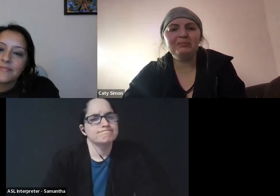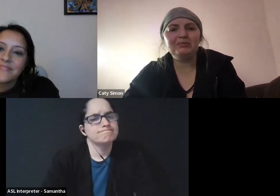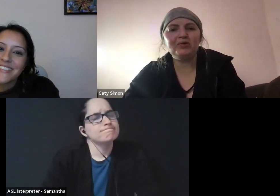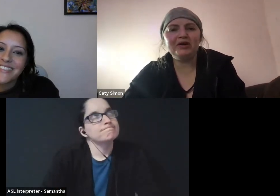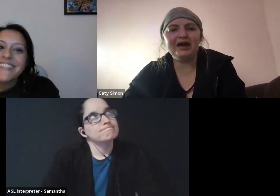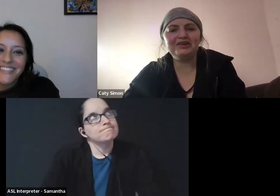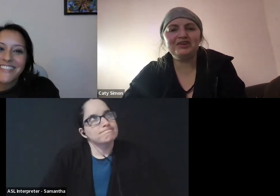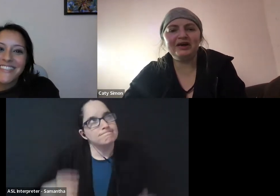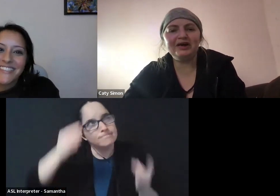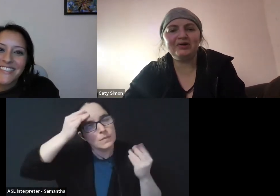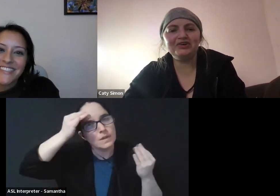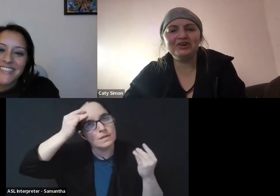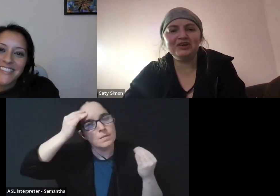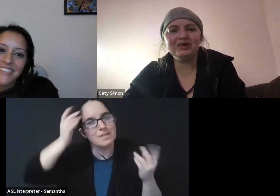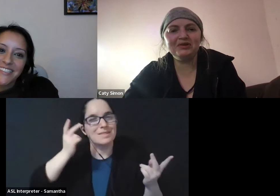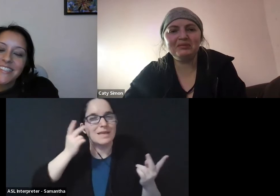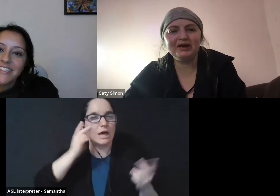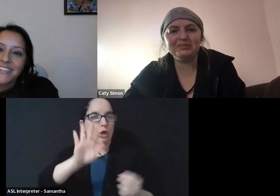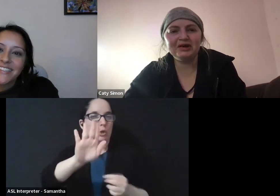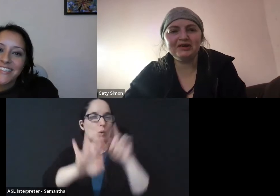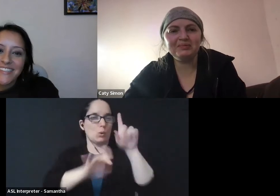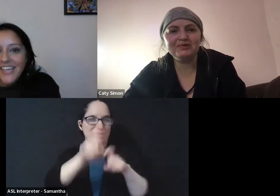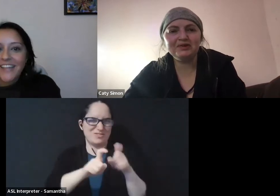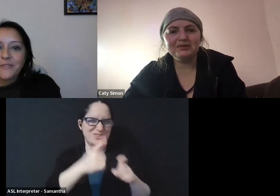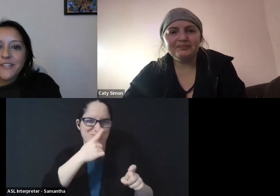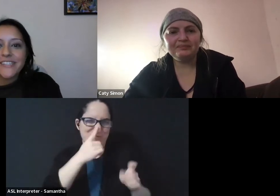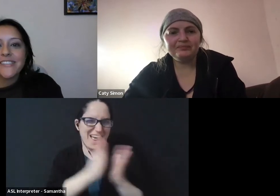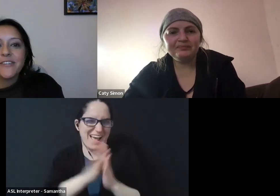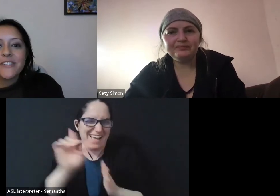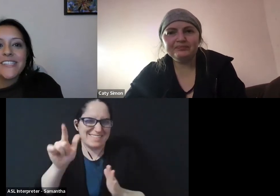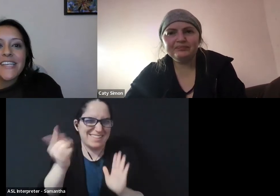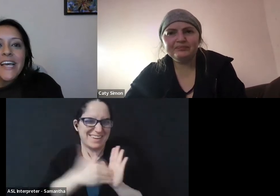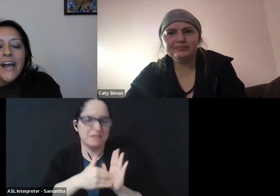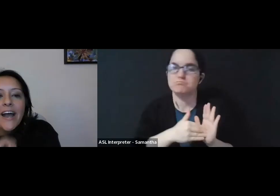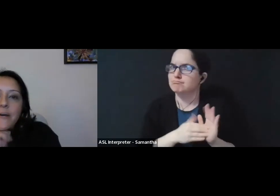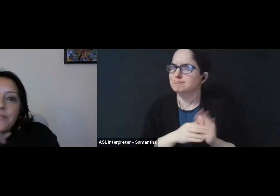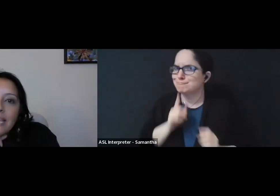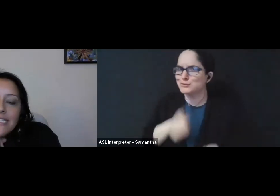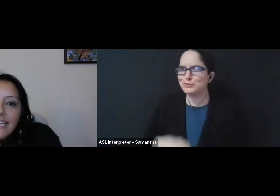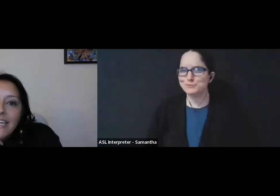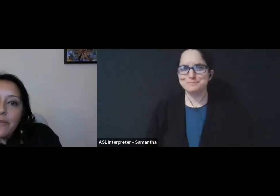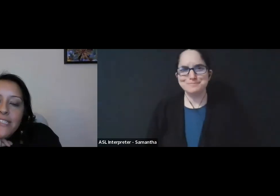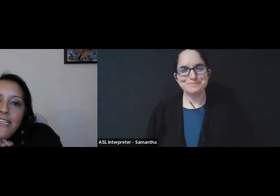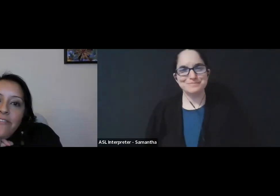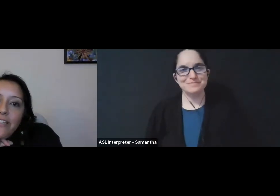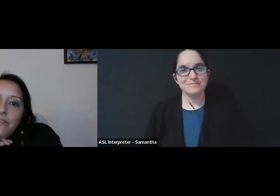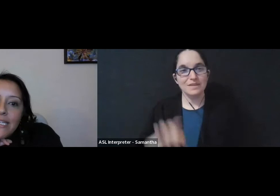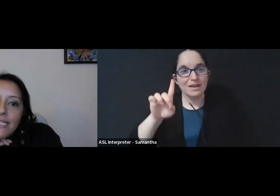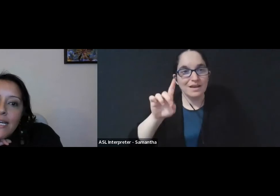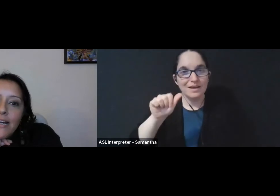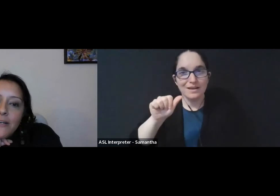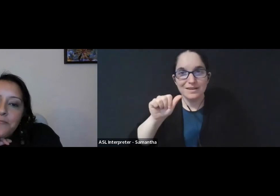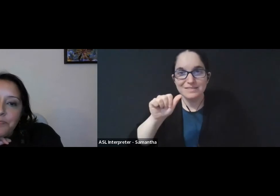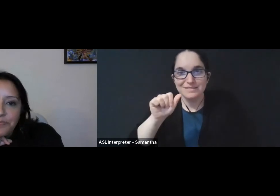Let me think a bit more on that question, Sheila. You can come back to me, I suppose. Yeah, no worries. No worries. Danie, I wanted to invite you